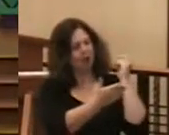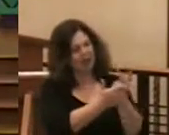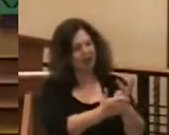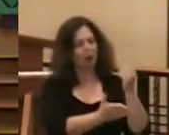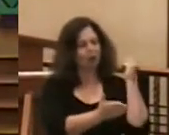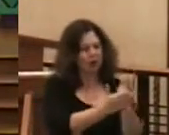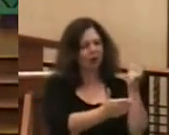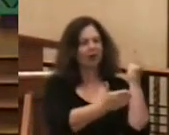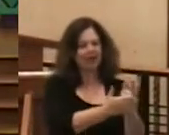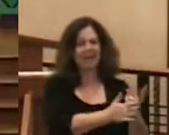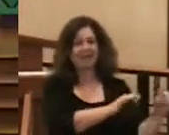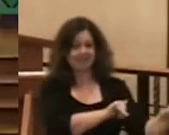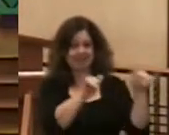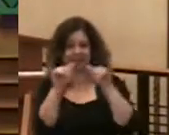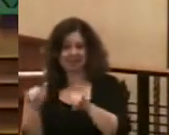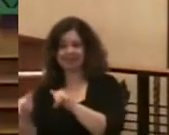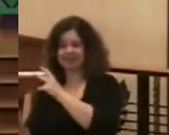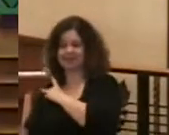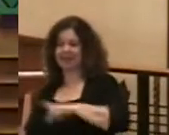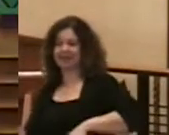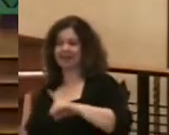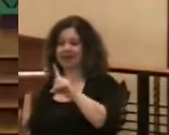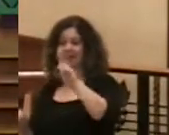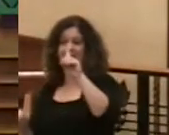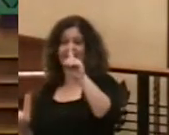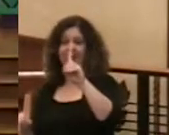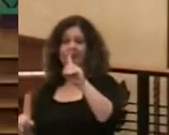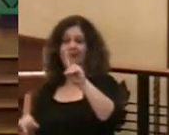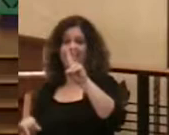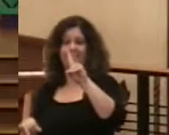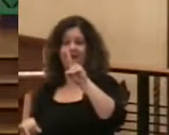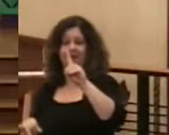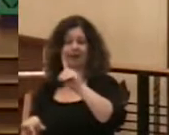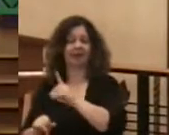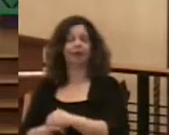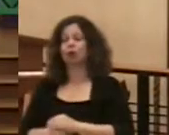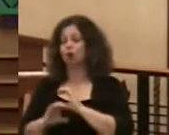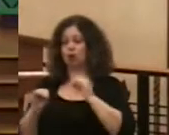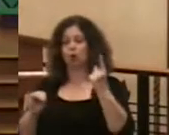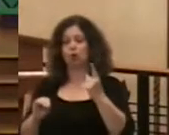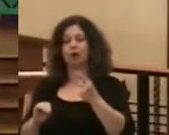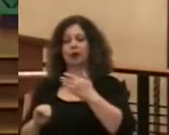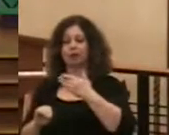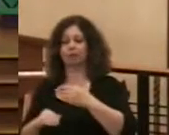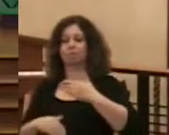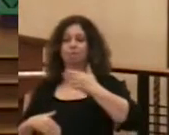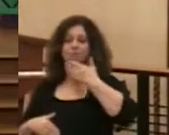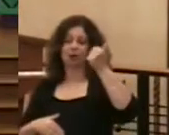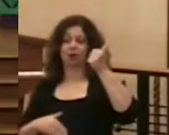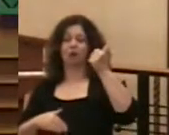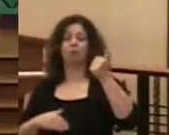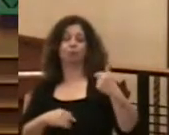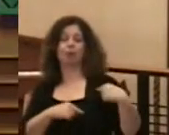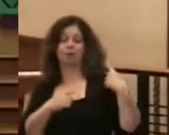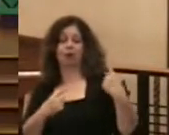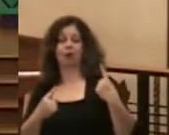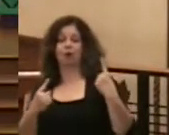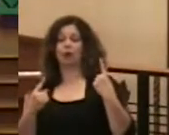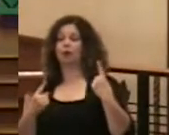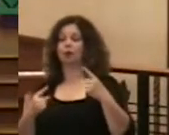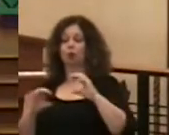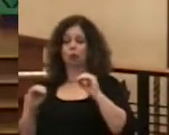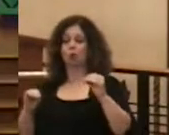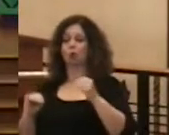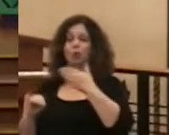David. Nobody greater before, no one greater since. We Christians stand in that